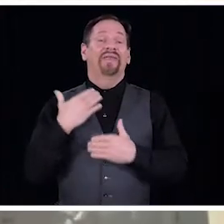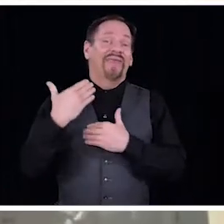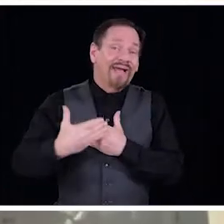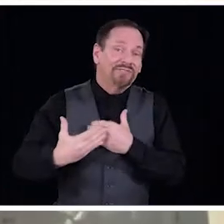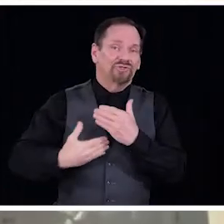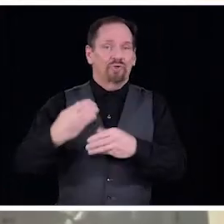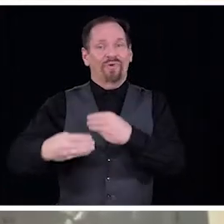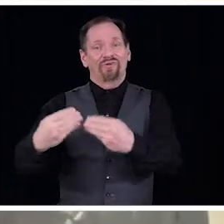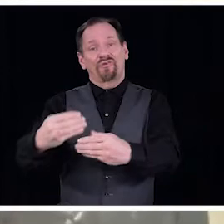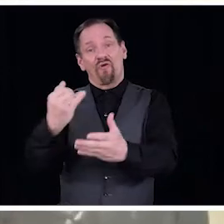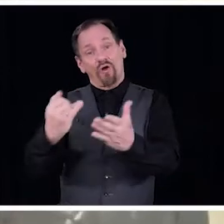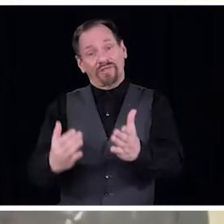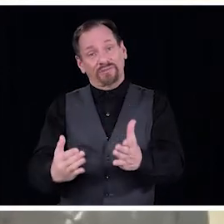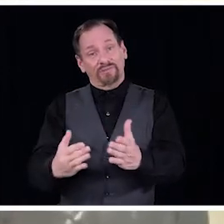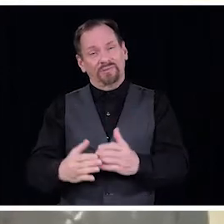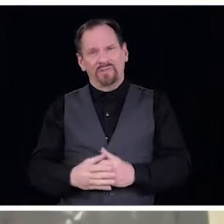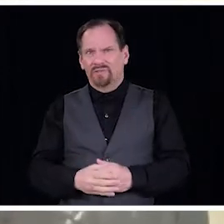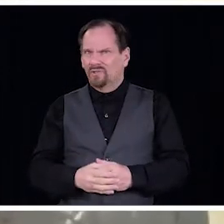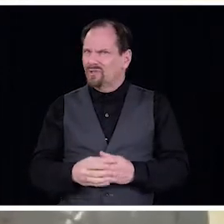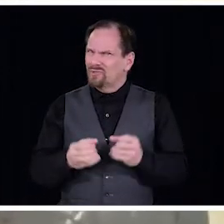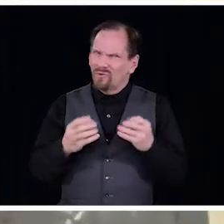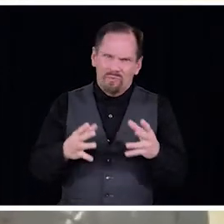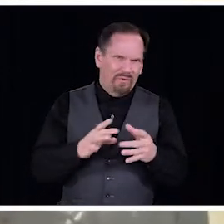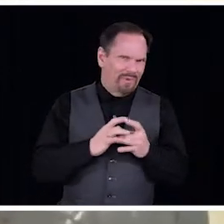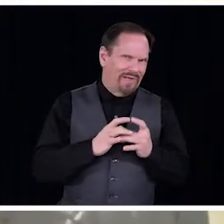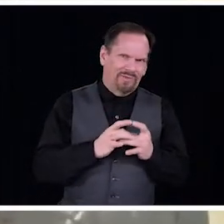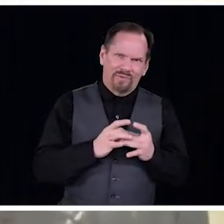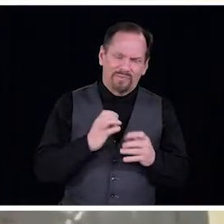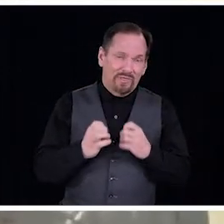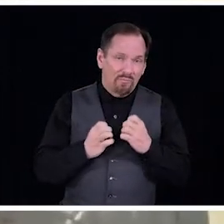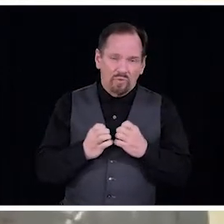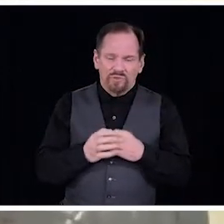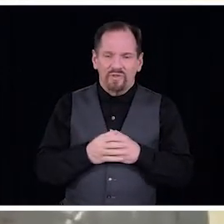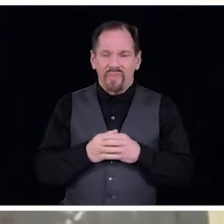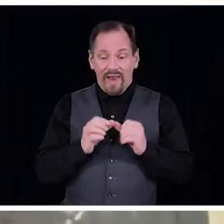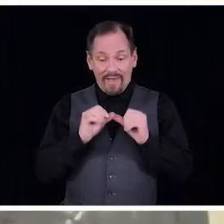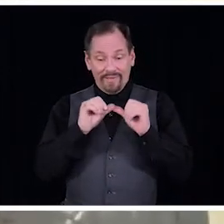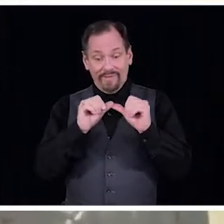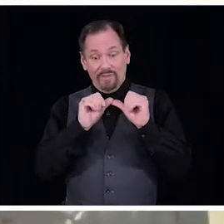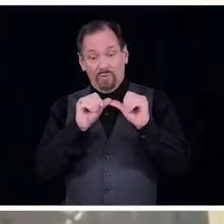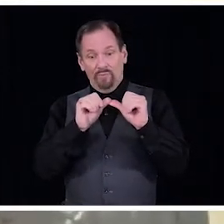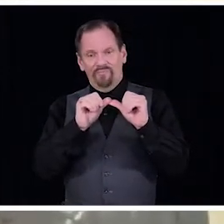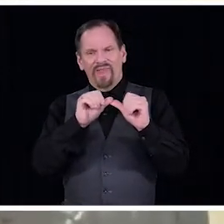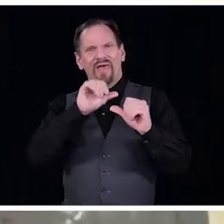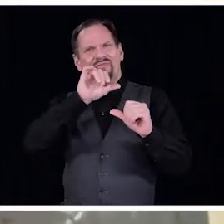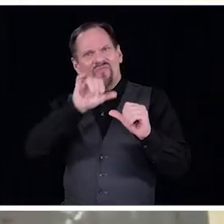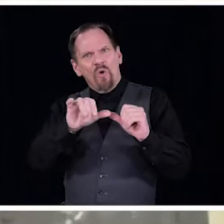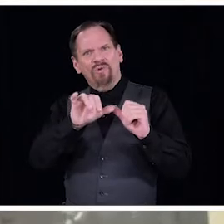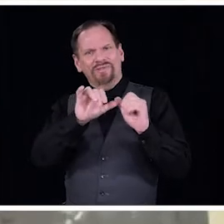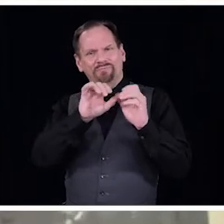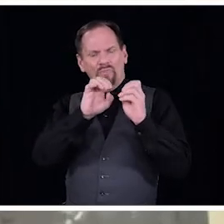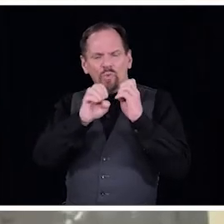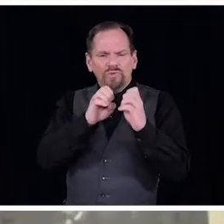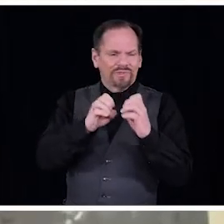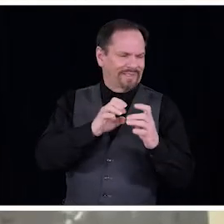There are so many relationships and emotions that I have shared with people that continuously inform the way I experience a work of art. It